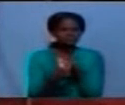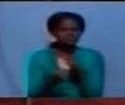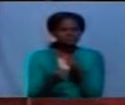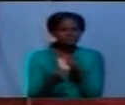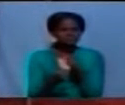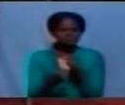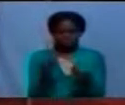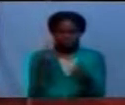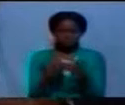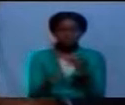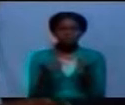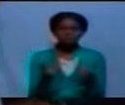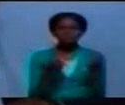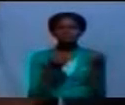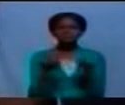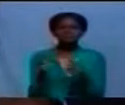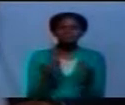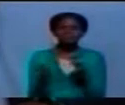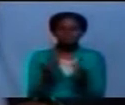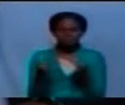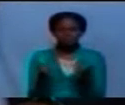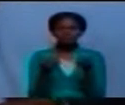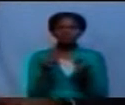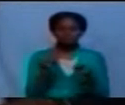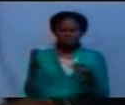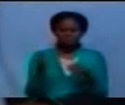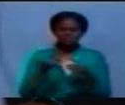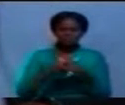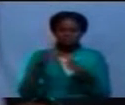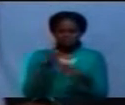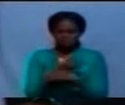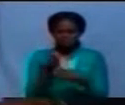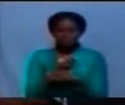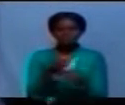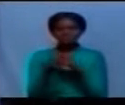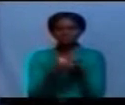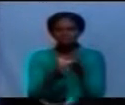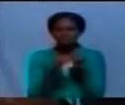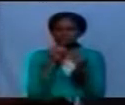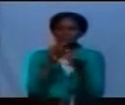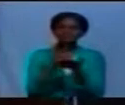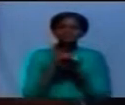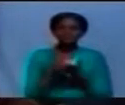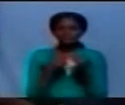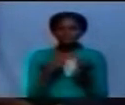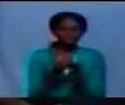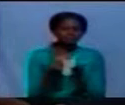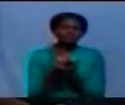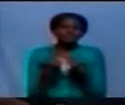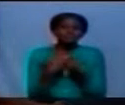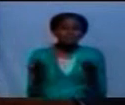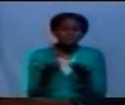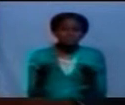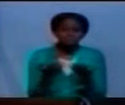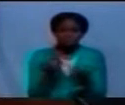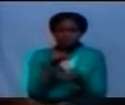And I think that's what a lot of people think. I want to start a business, but banks are not there to give you the money I need to do my business. That is wrong.